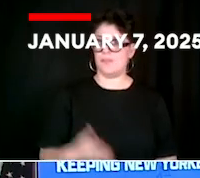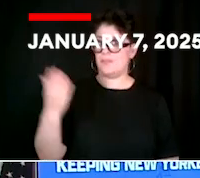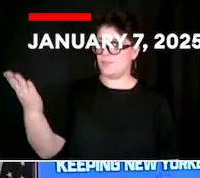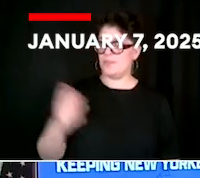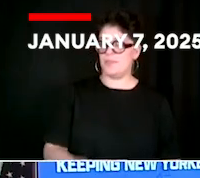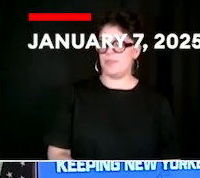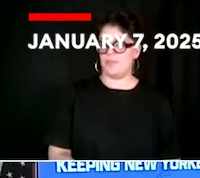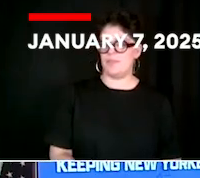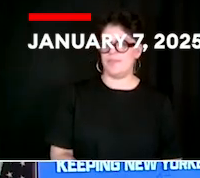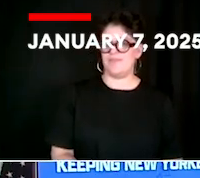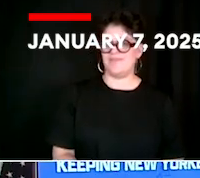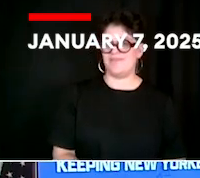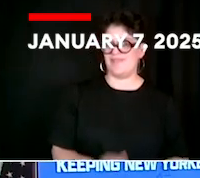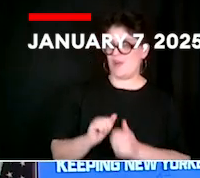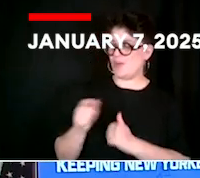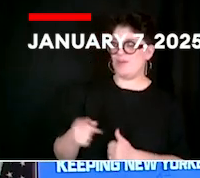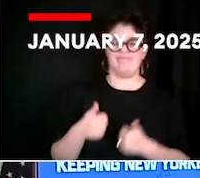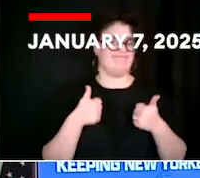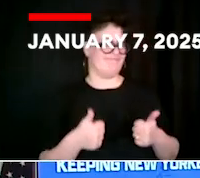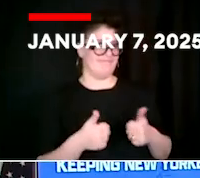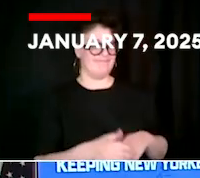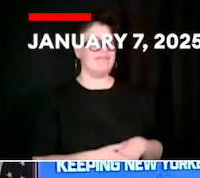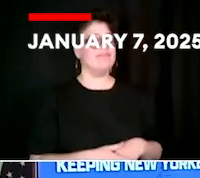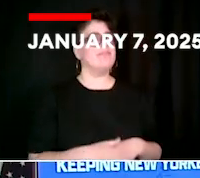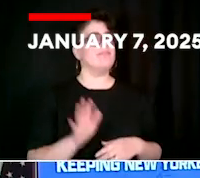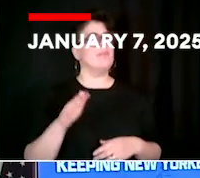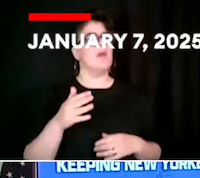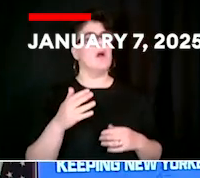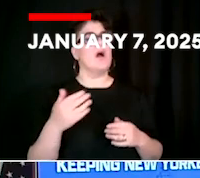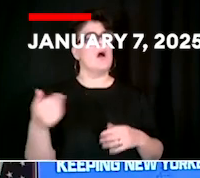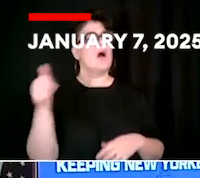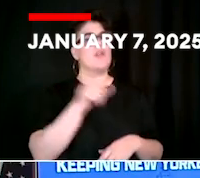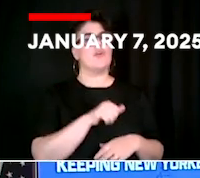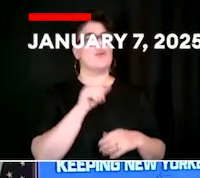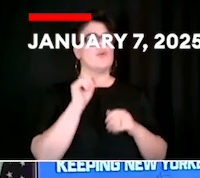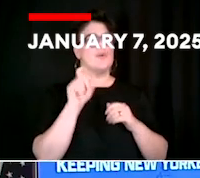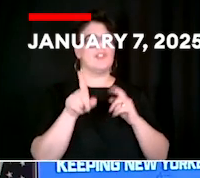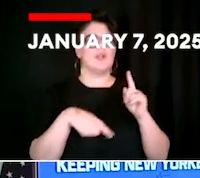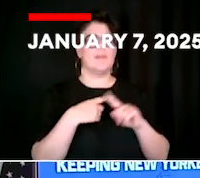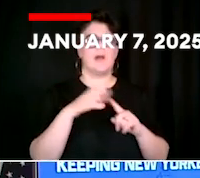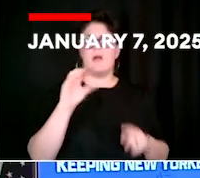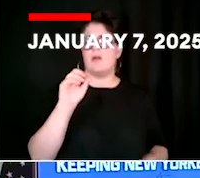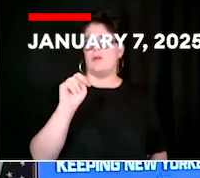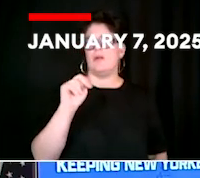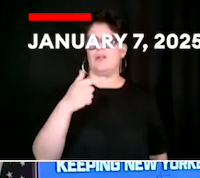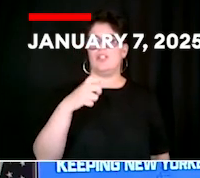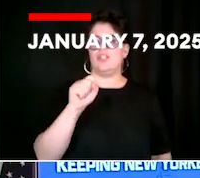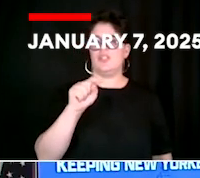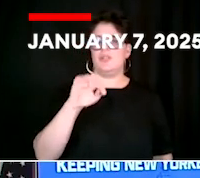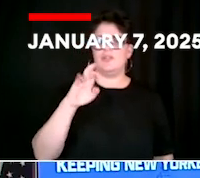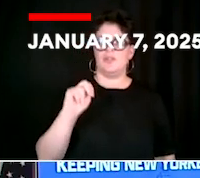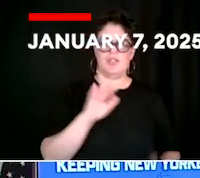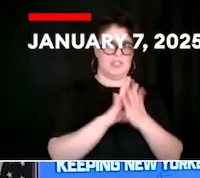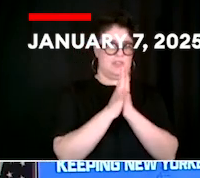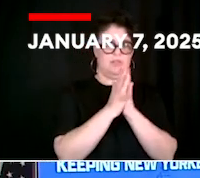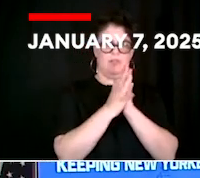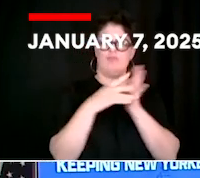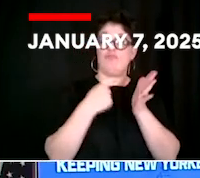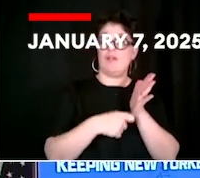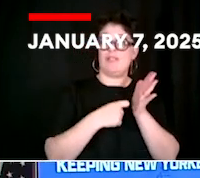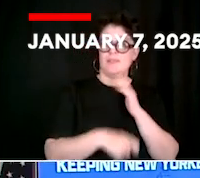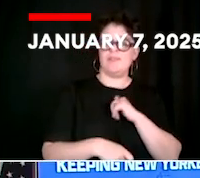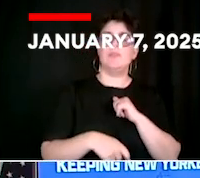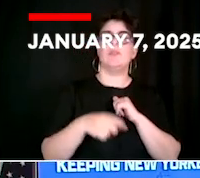Well, thank you. Following up on congestion pricing, your administration announced a proposal for some new rules on cracking down on license plates that Yes.